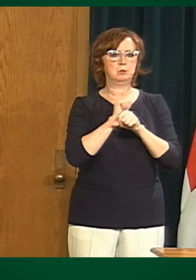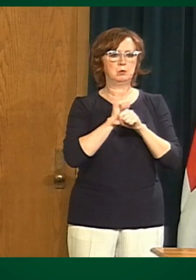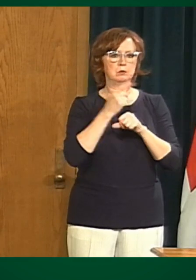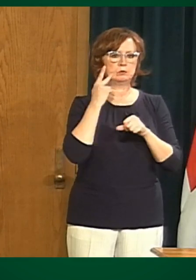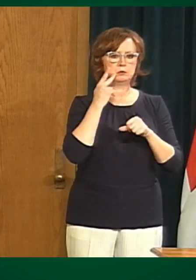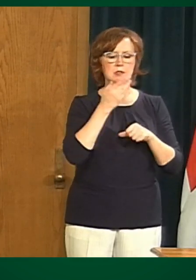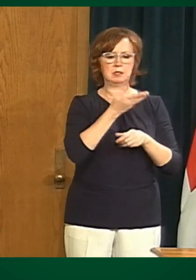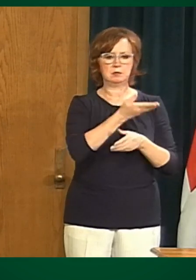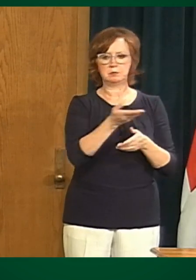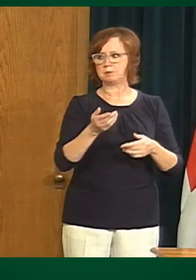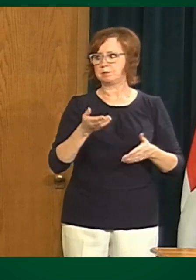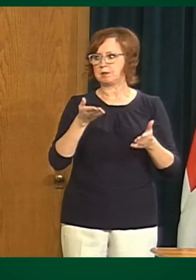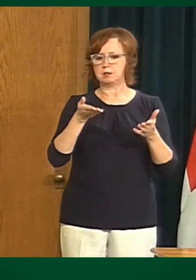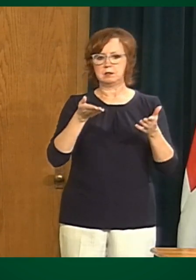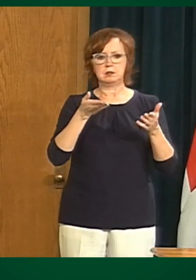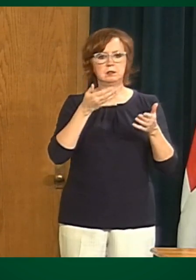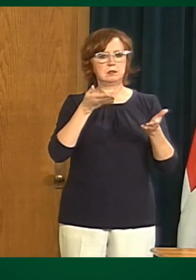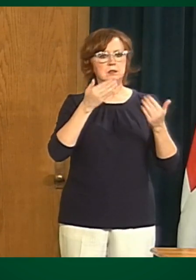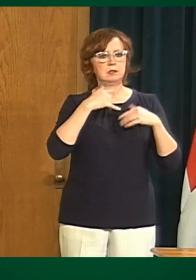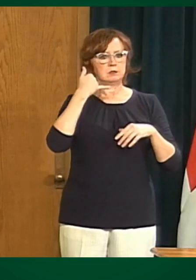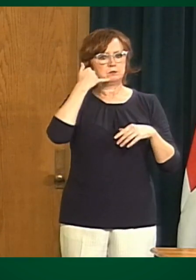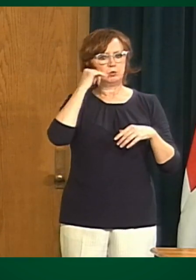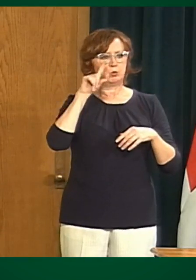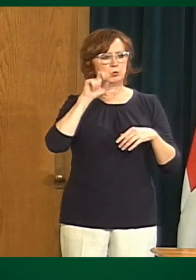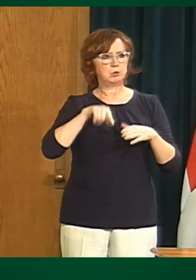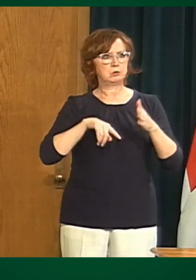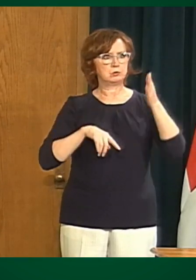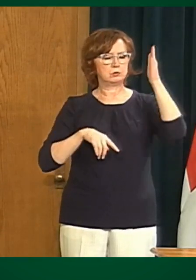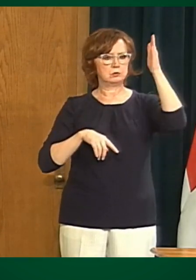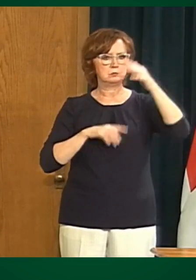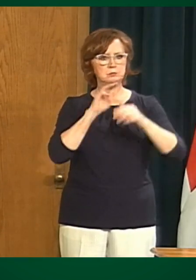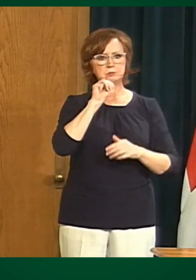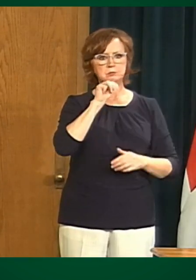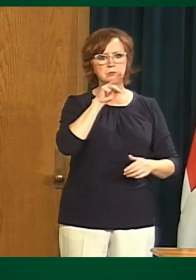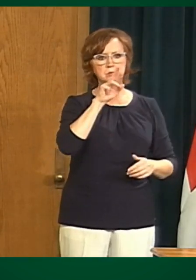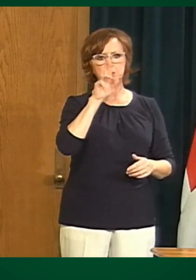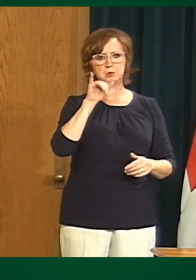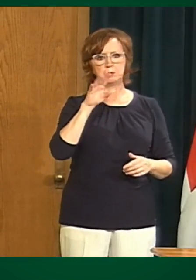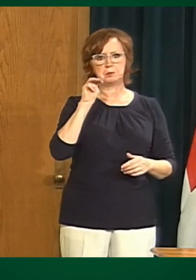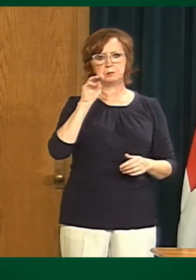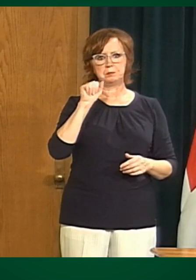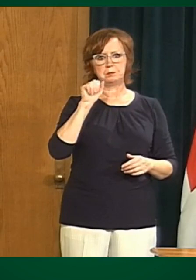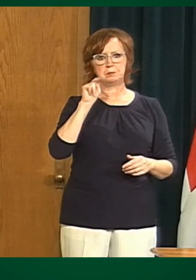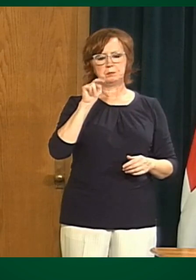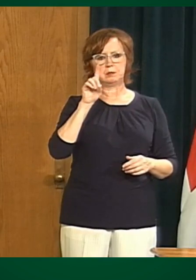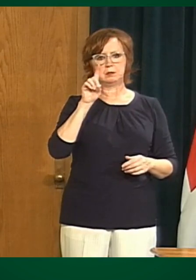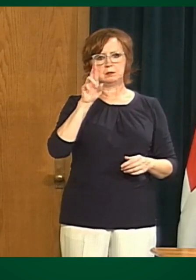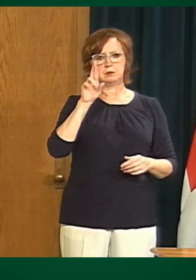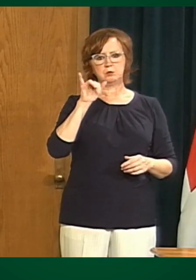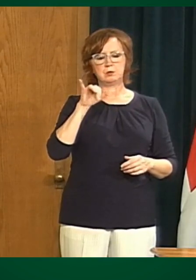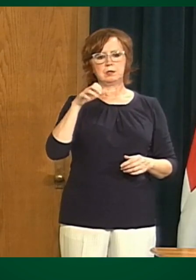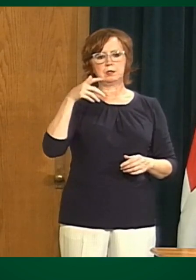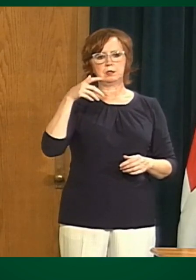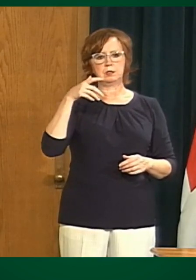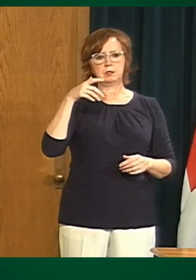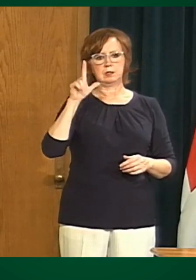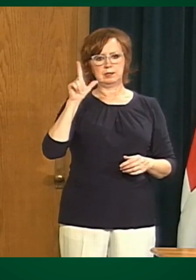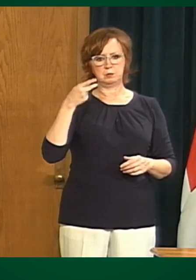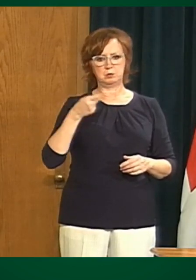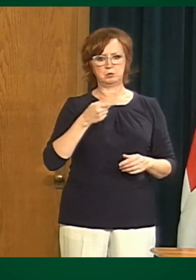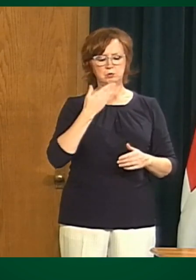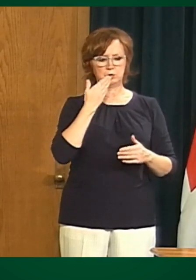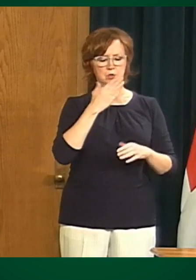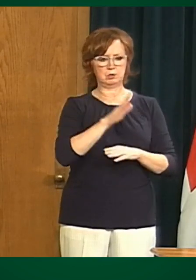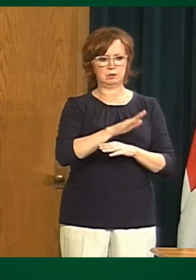next question from the phone line, operator. We have Murray Mandrick with the Leader Post. Good morning, good afternoon, Mr.